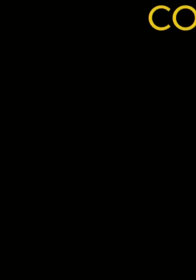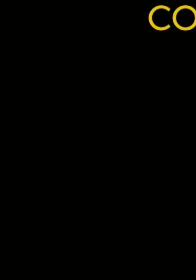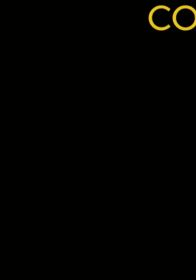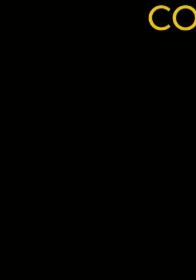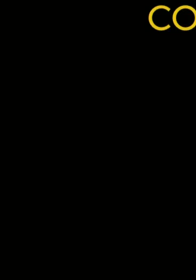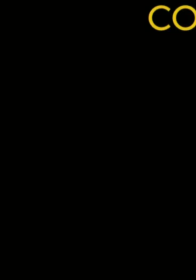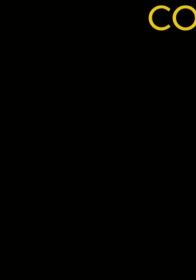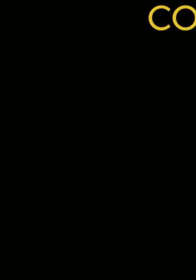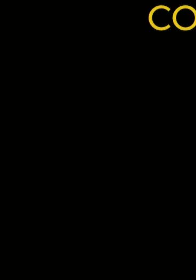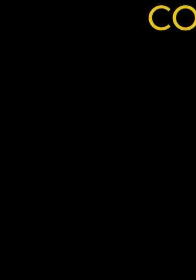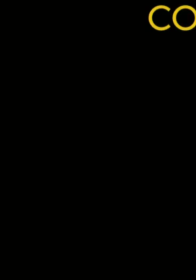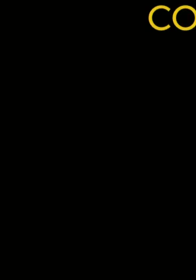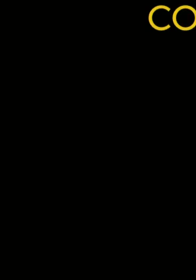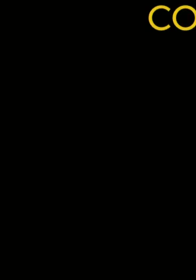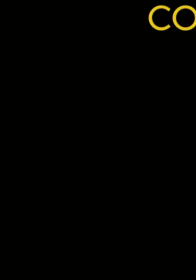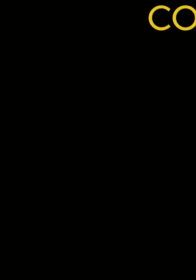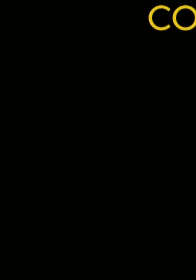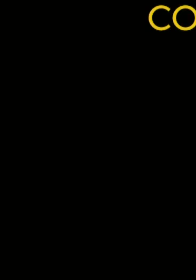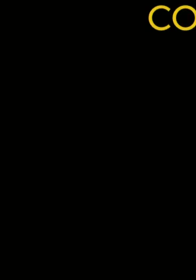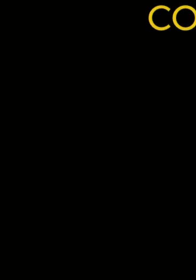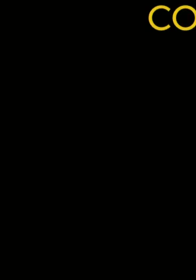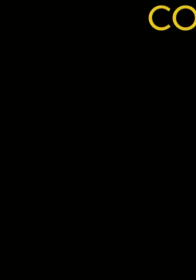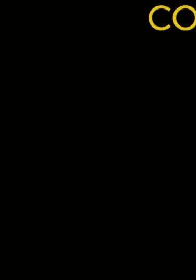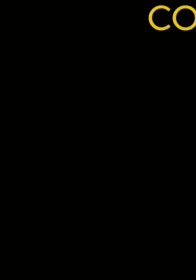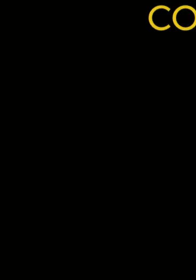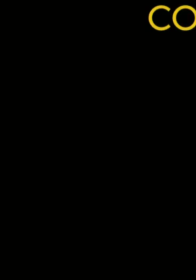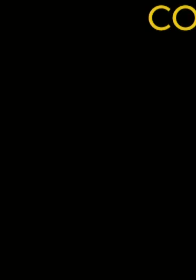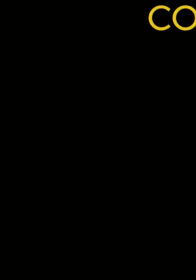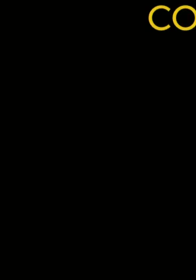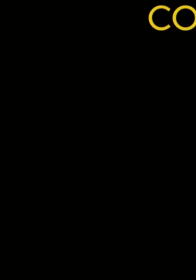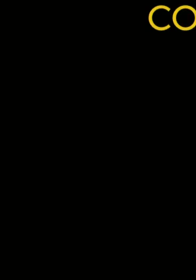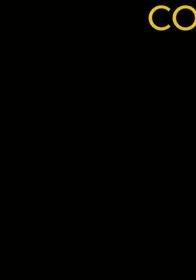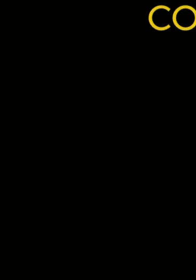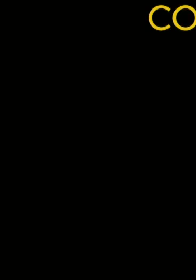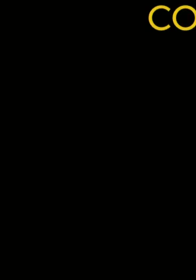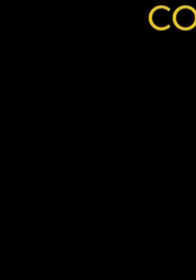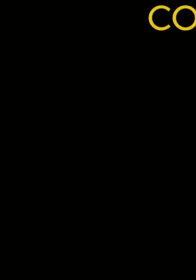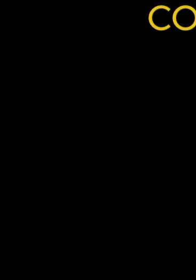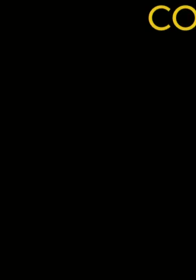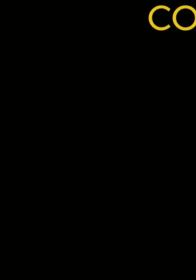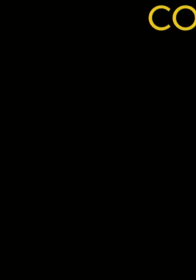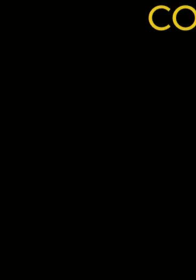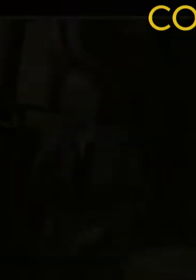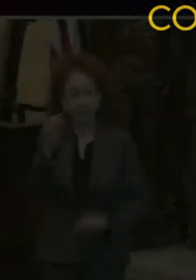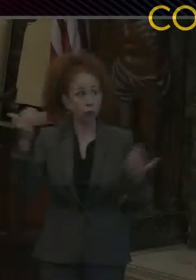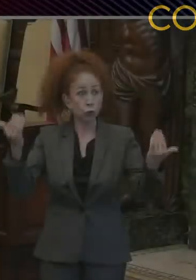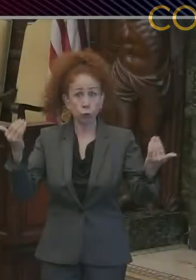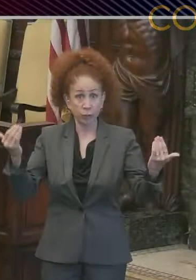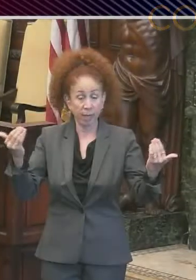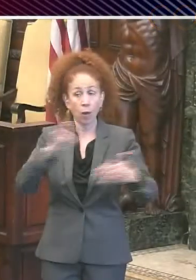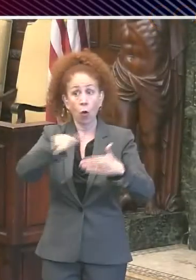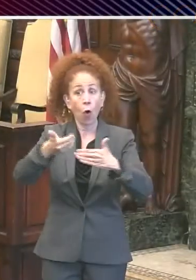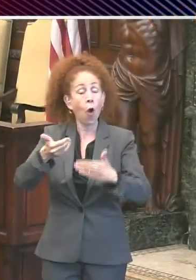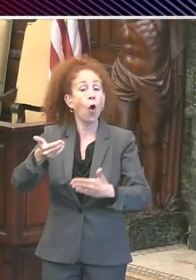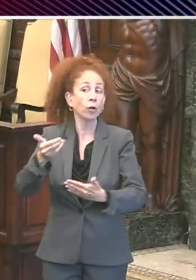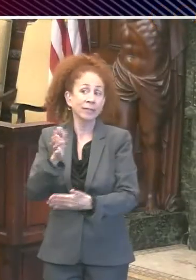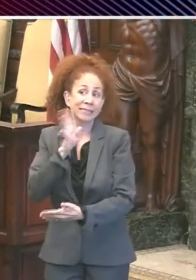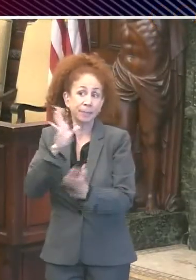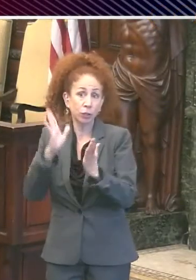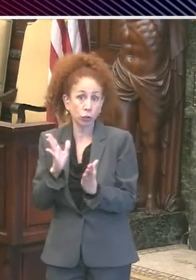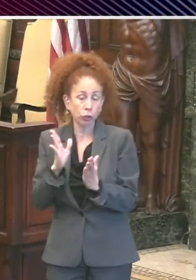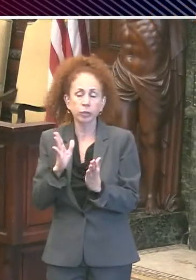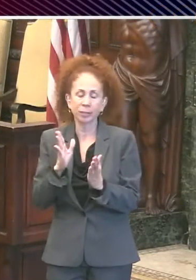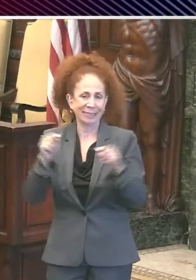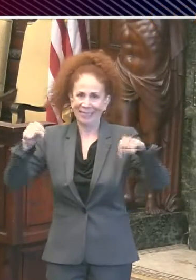Good afternoon, and thank you for joining our briefing on the City of Philadelphia's response to COVID-19. Today, all of our speakers are joining